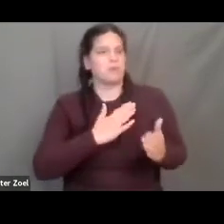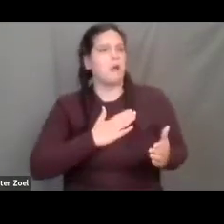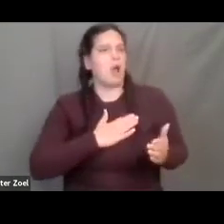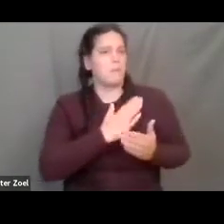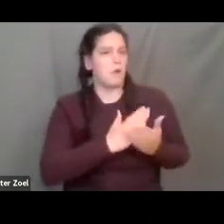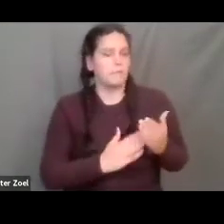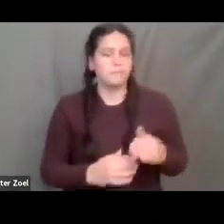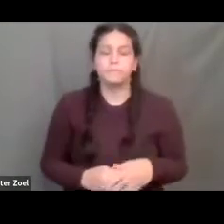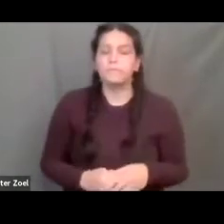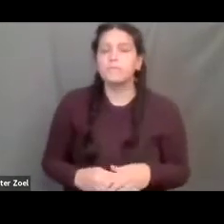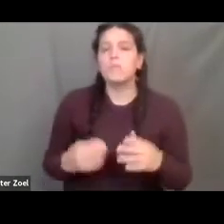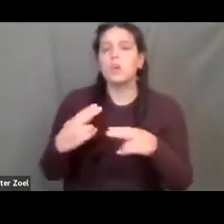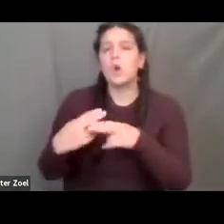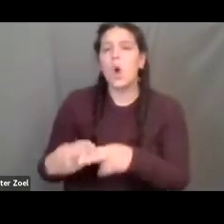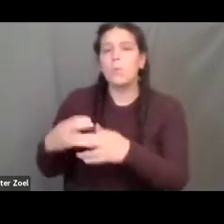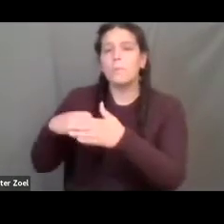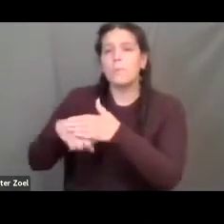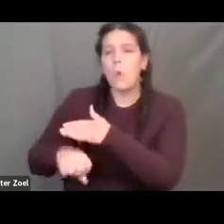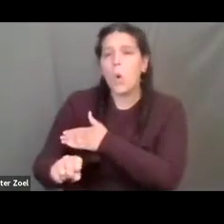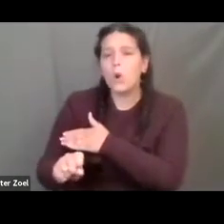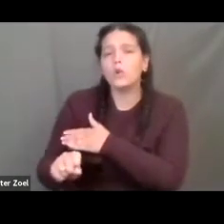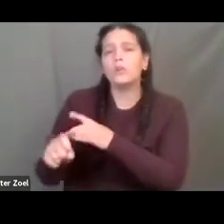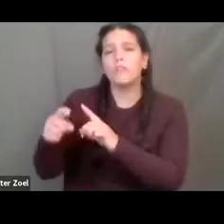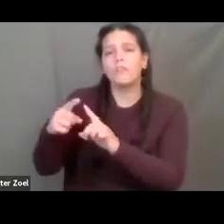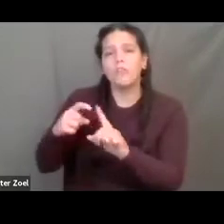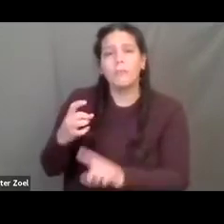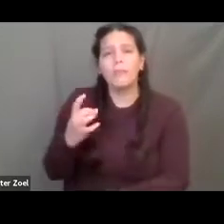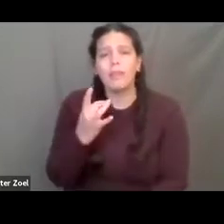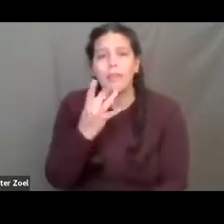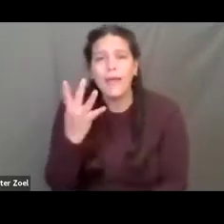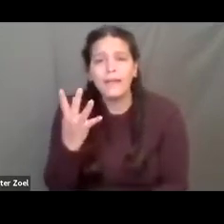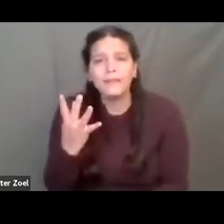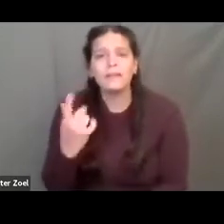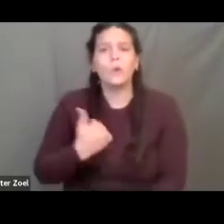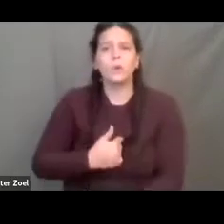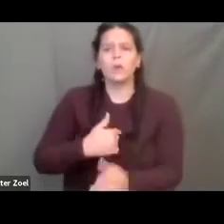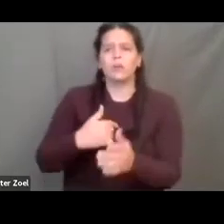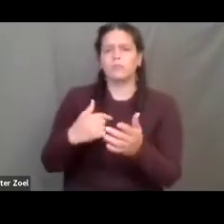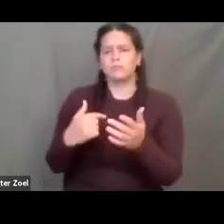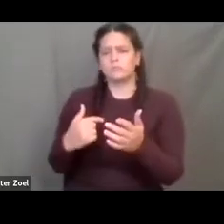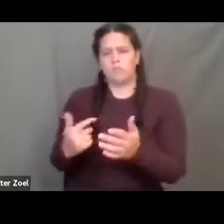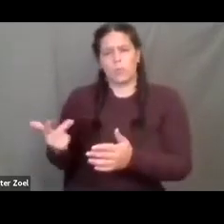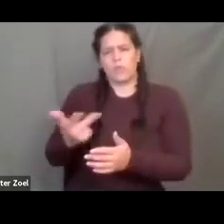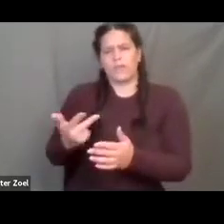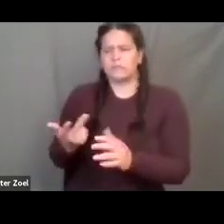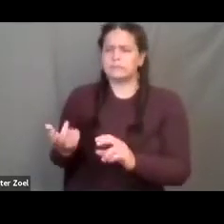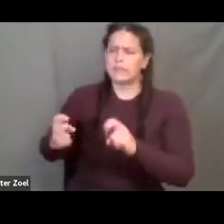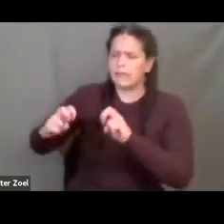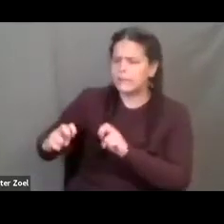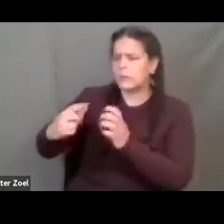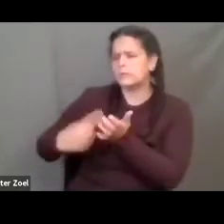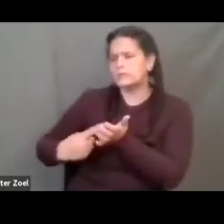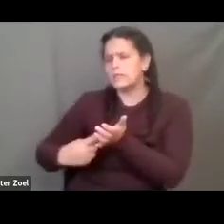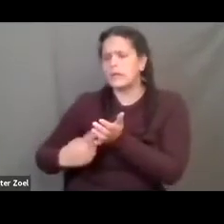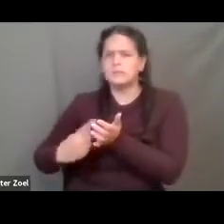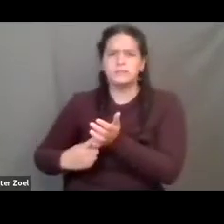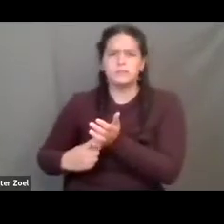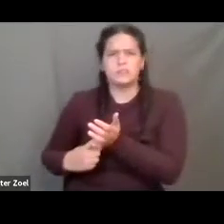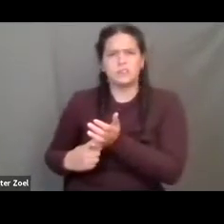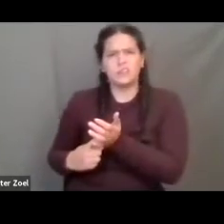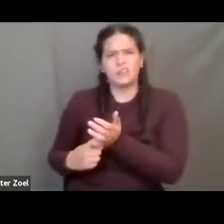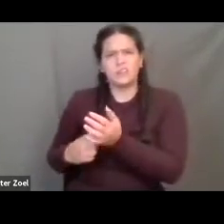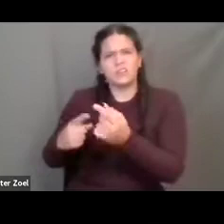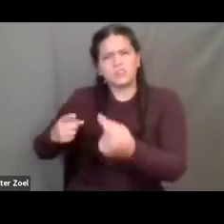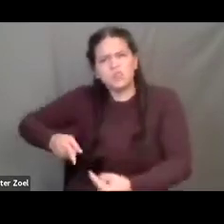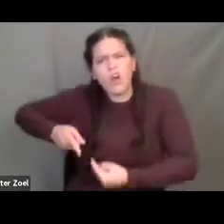the heavy burden that our young people, our children, are having to carry right now. You